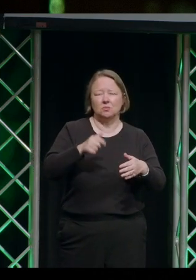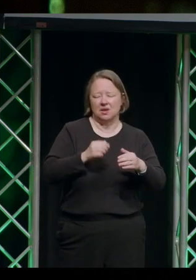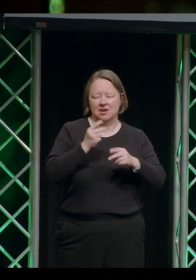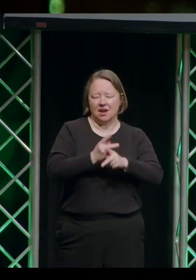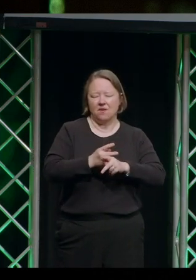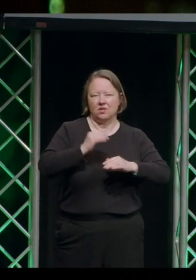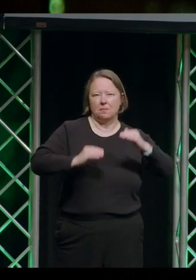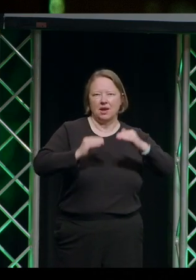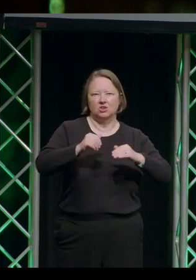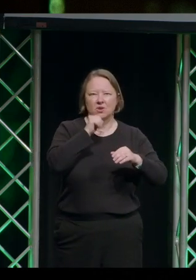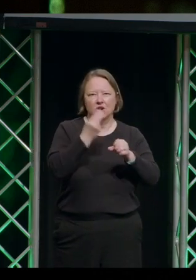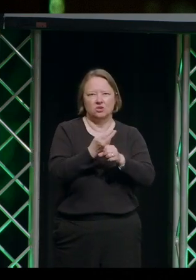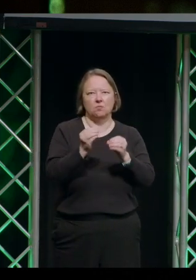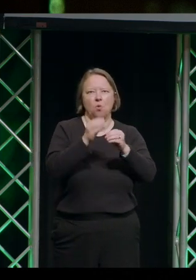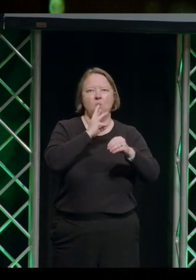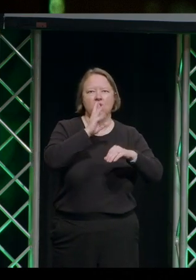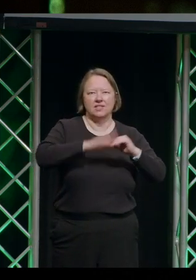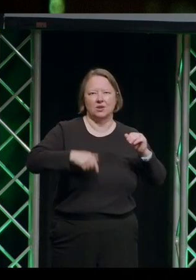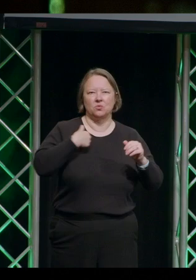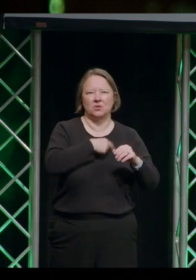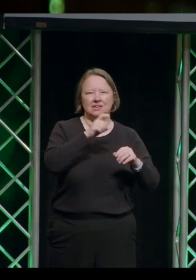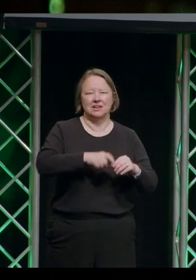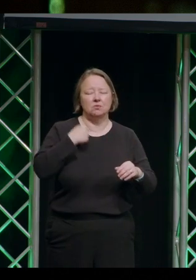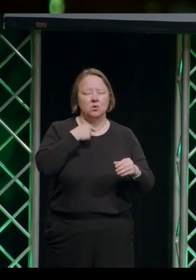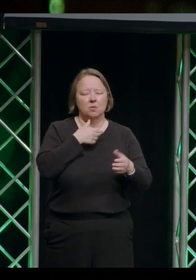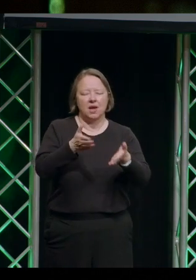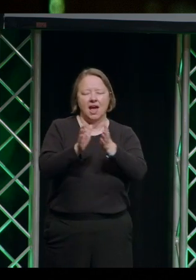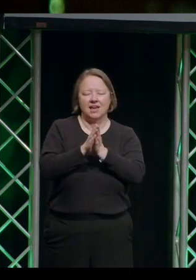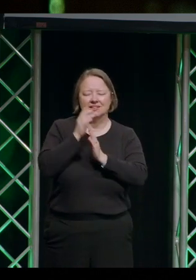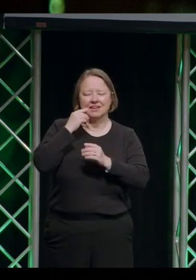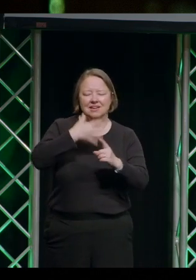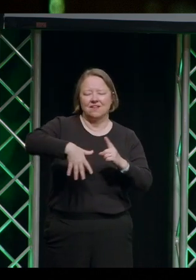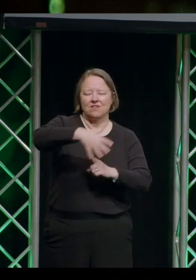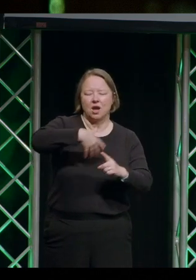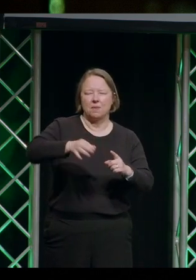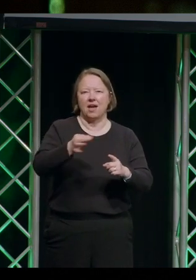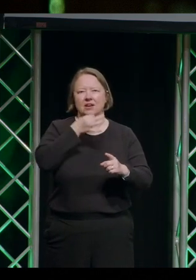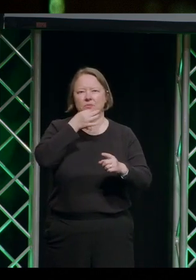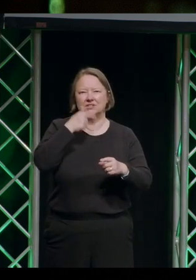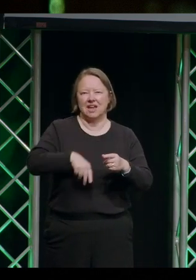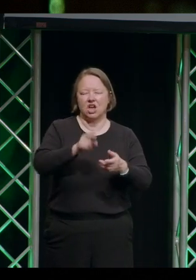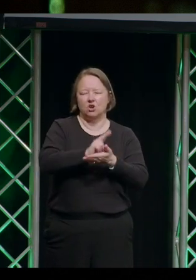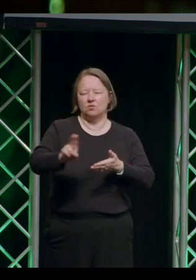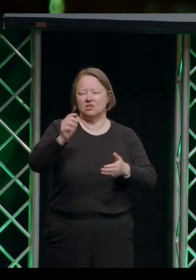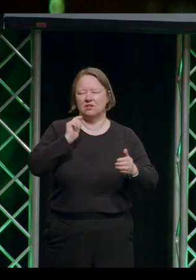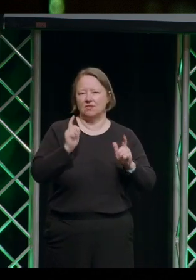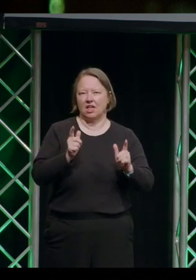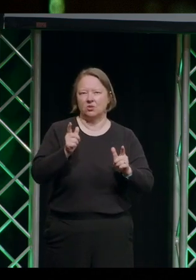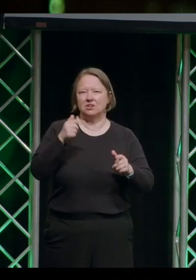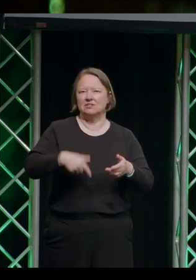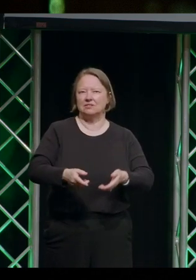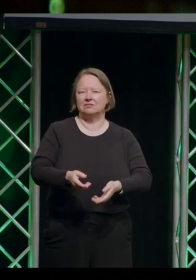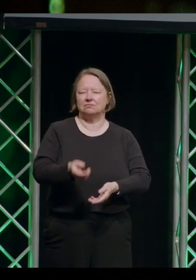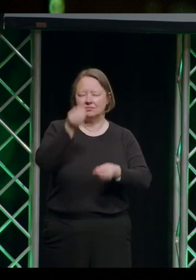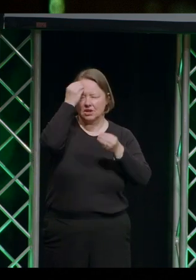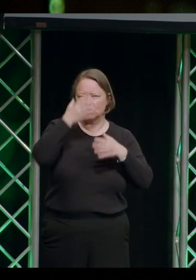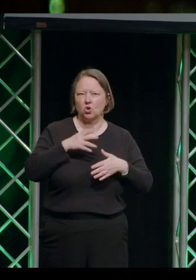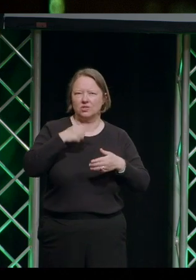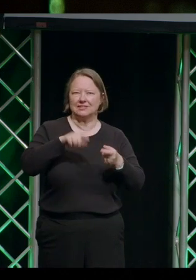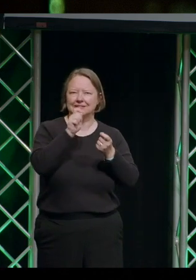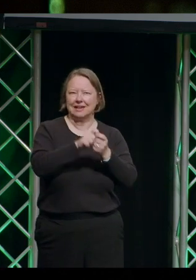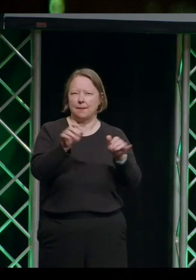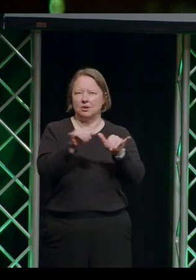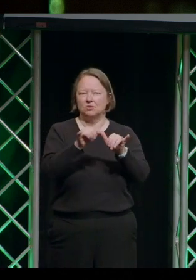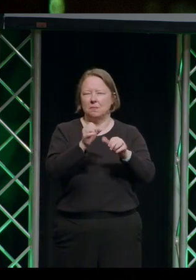water than we need. But we will be consulting with environmental experts at the University of Calgary to help us determine those exact measurements so we can ensure